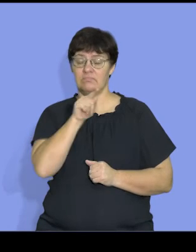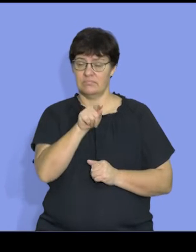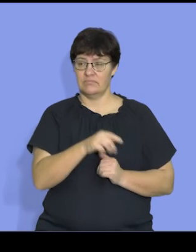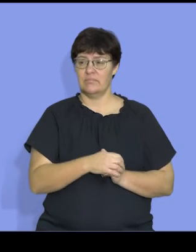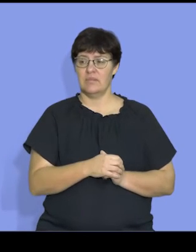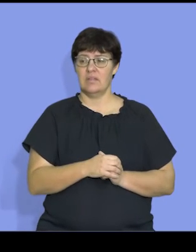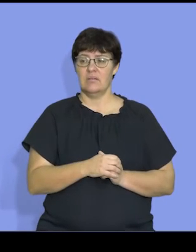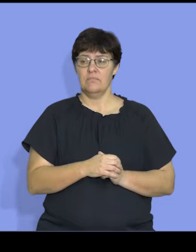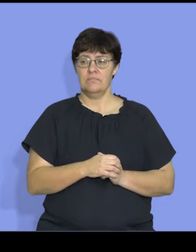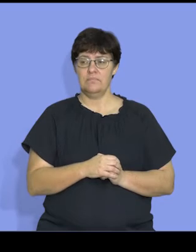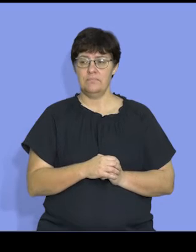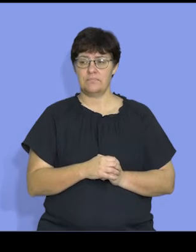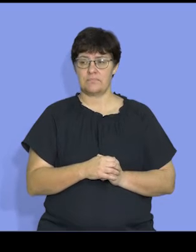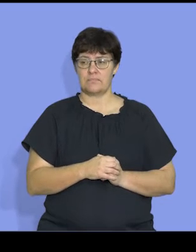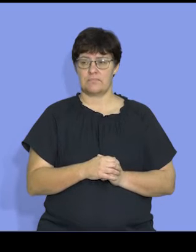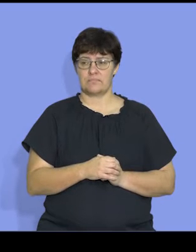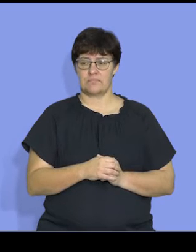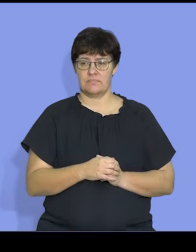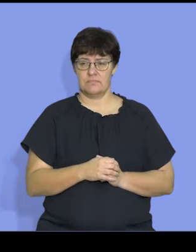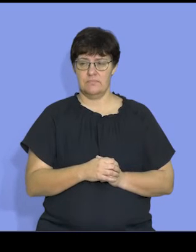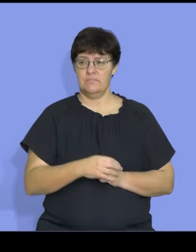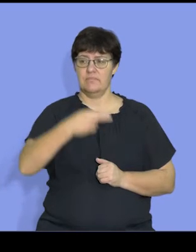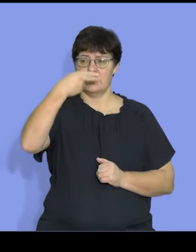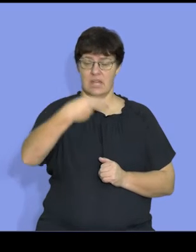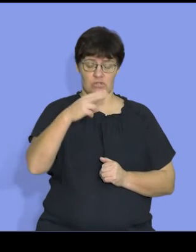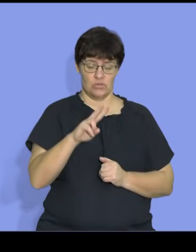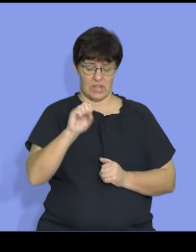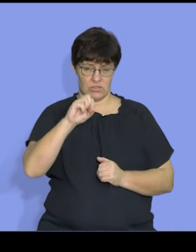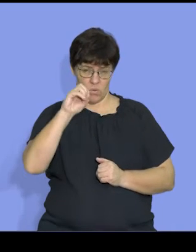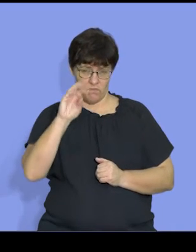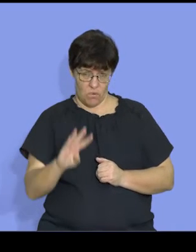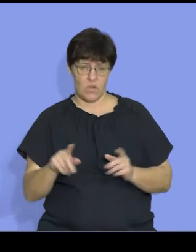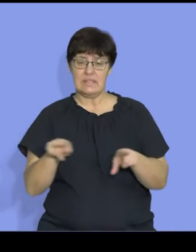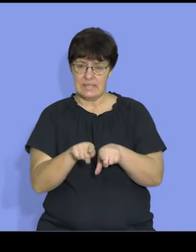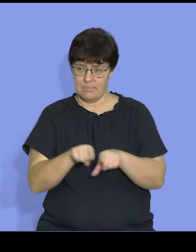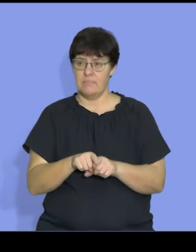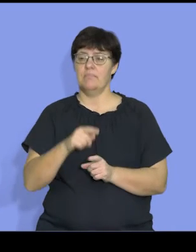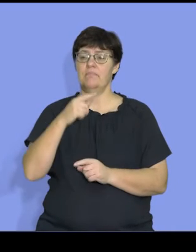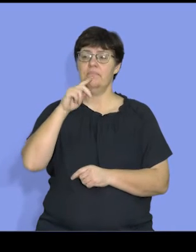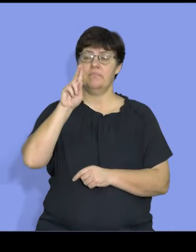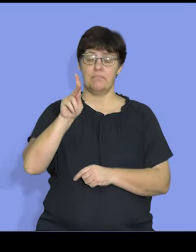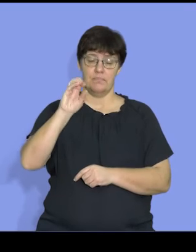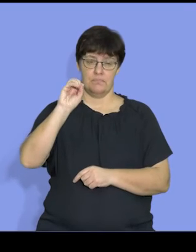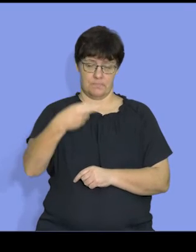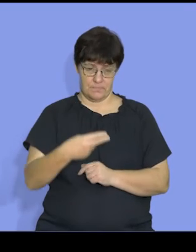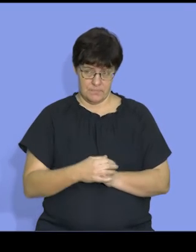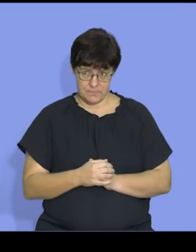sulfuric acid and potassium hydroxide, okay? So if, say for argument's sake, we